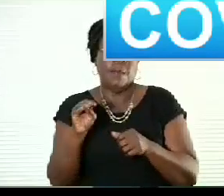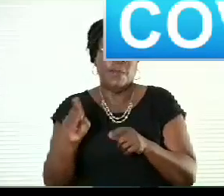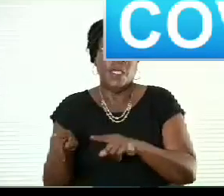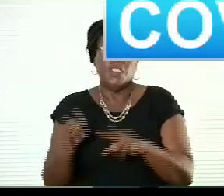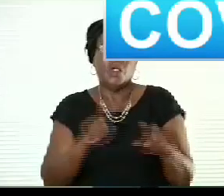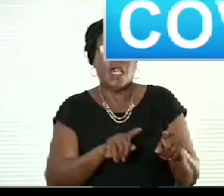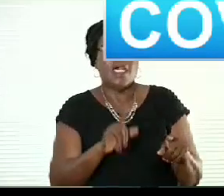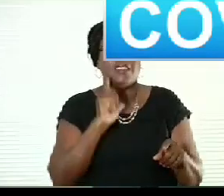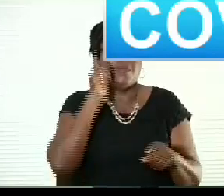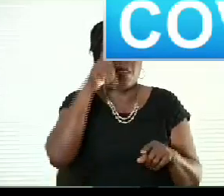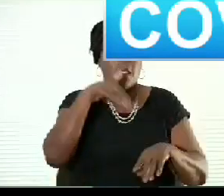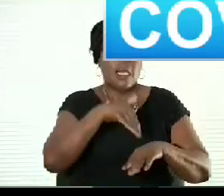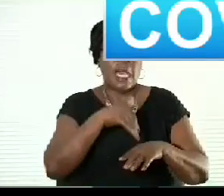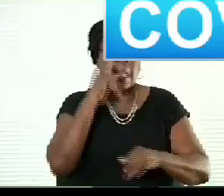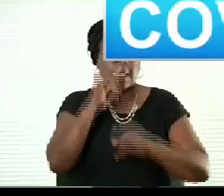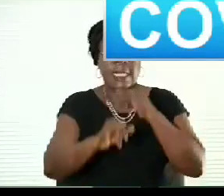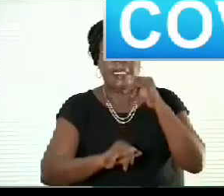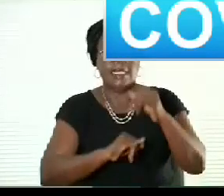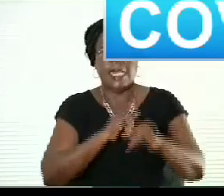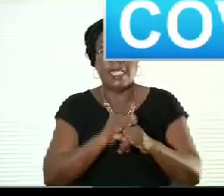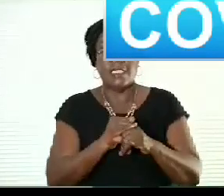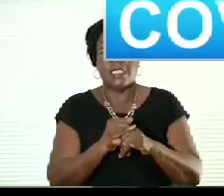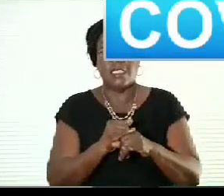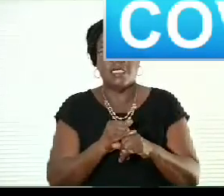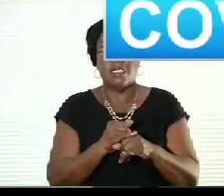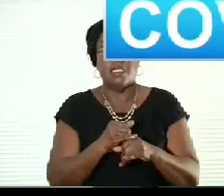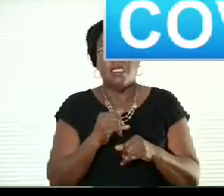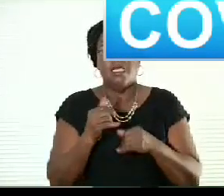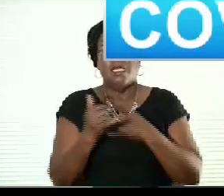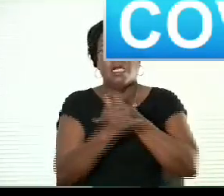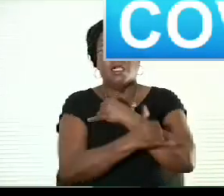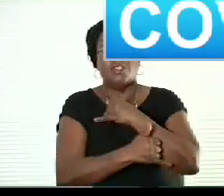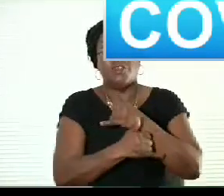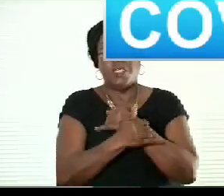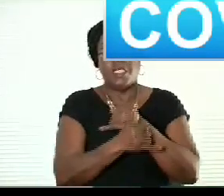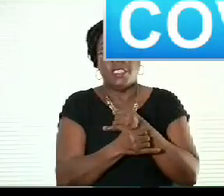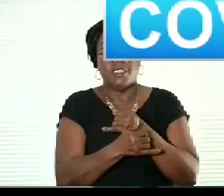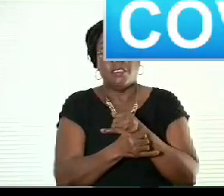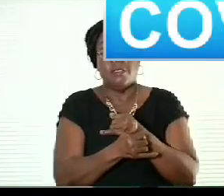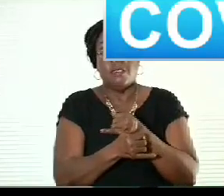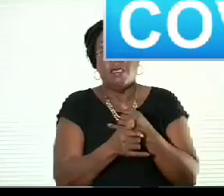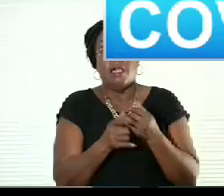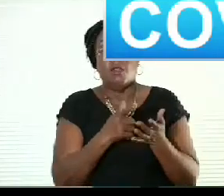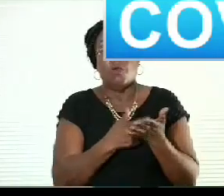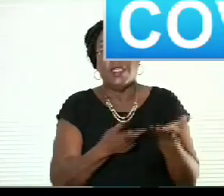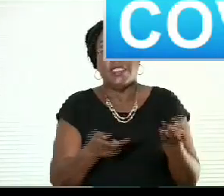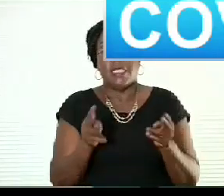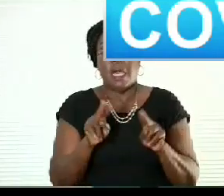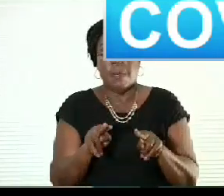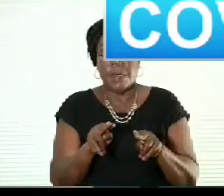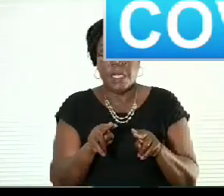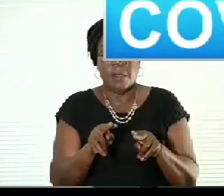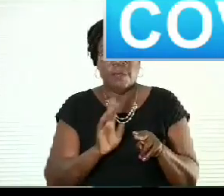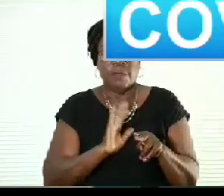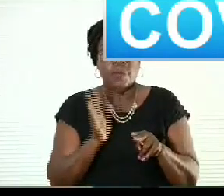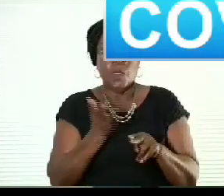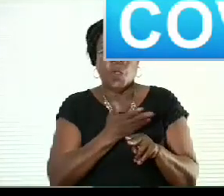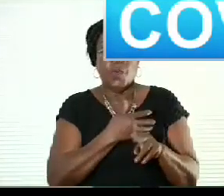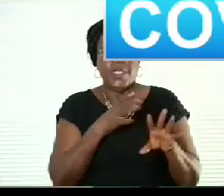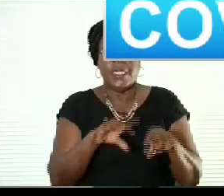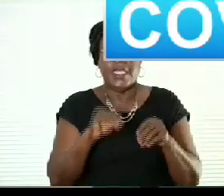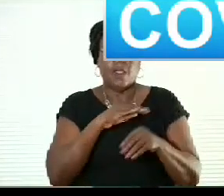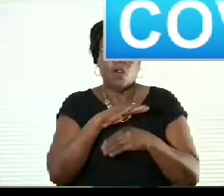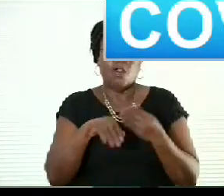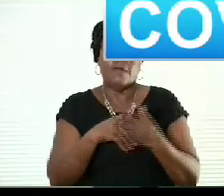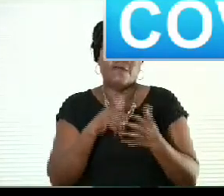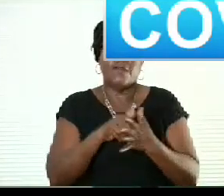going on in the international space, in the global space, we take all of that into consideration. But as DG Jibrilu